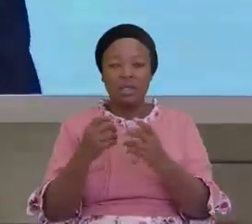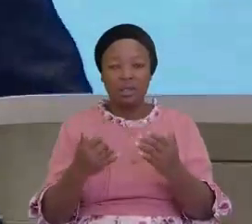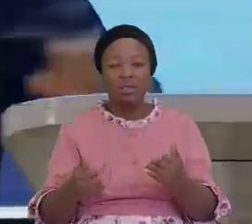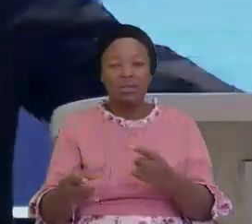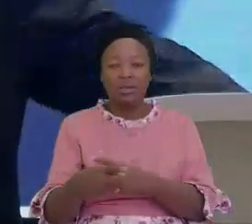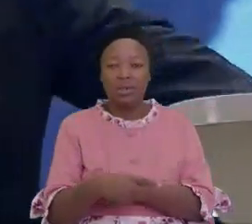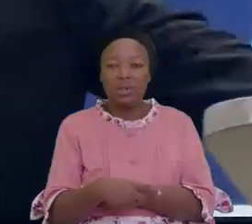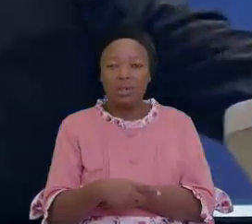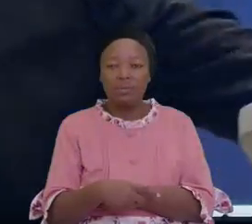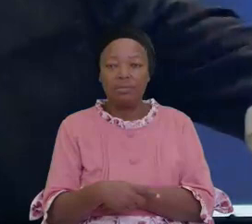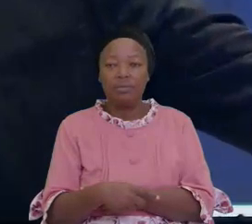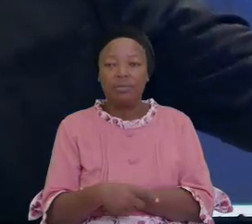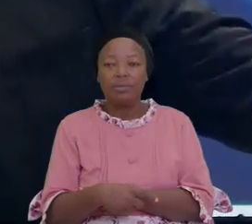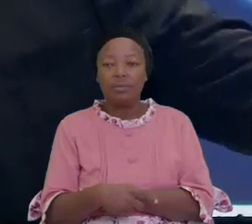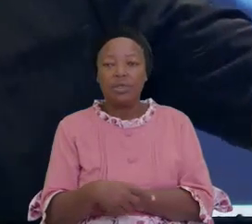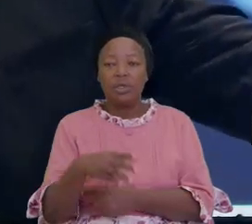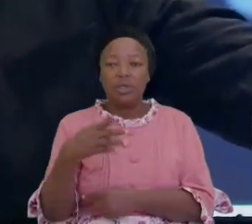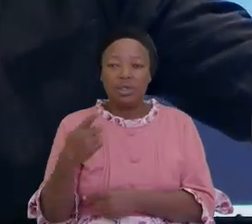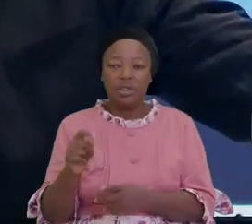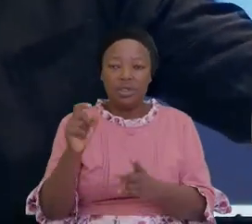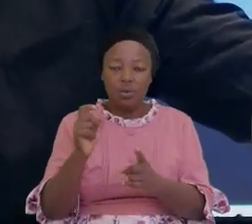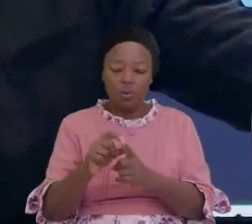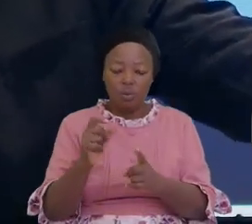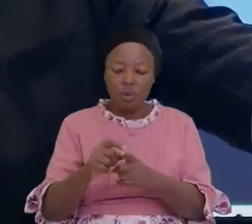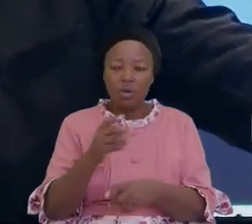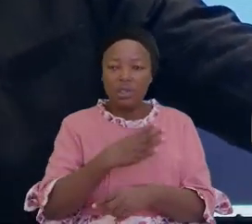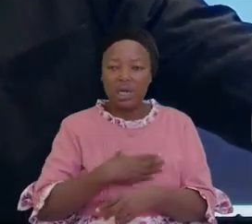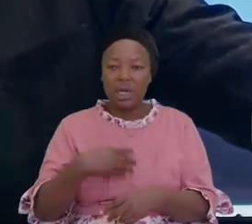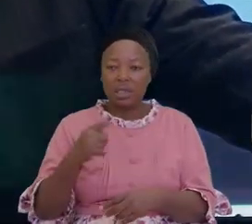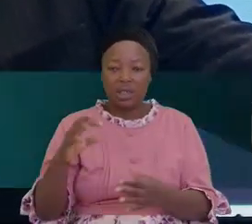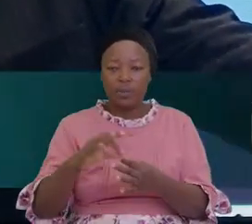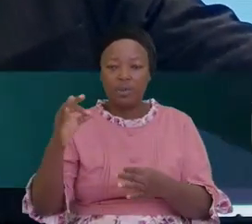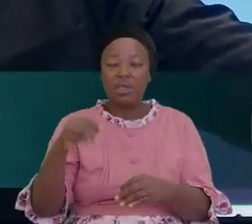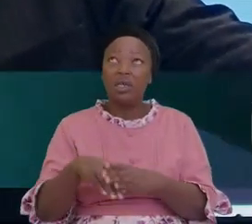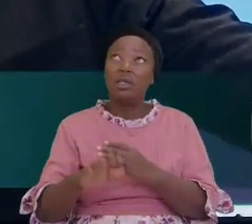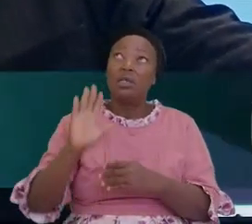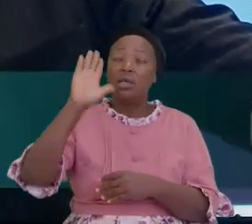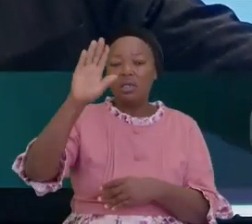The word and the spirit in his saints.